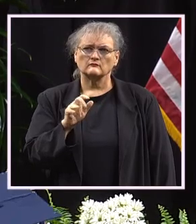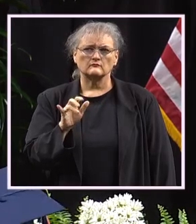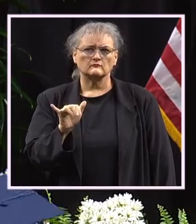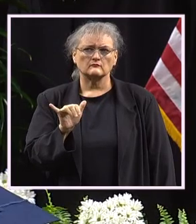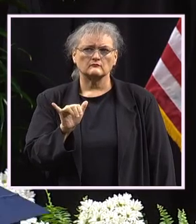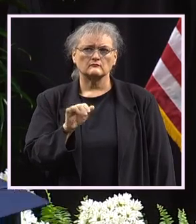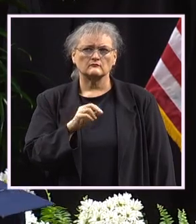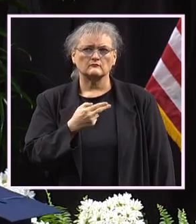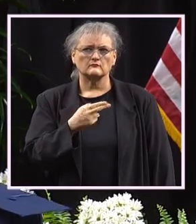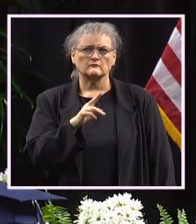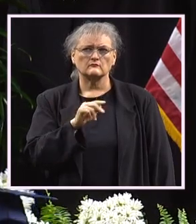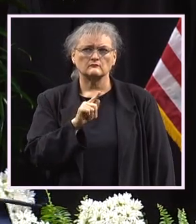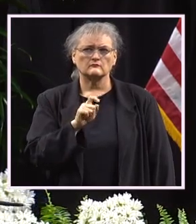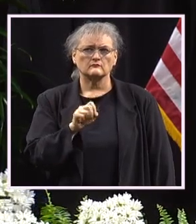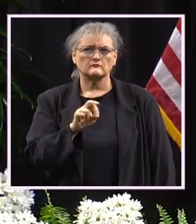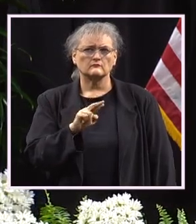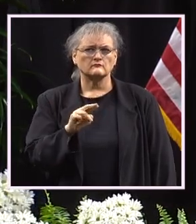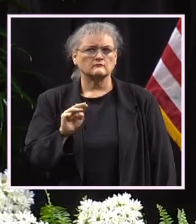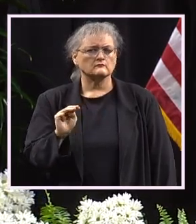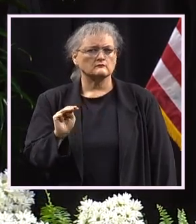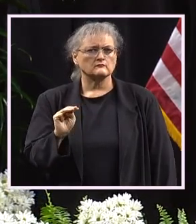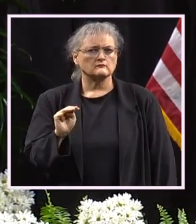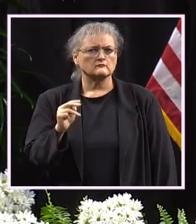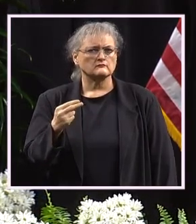Hunter Martin Hernandez.